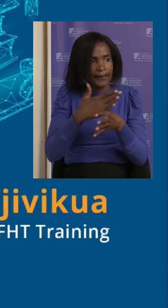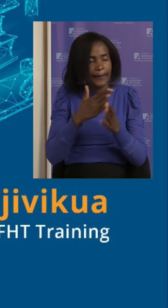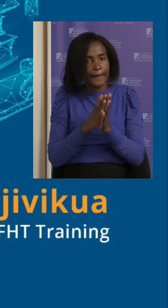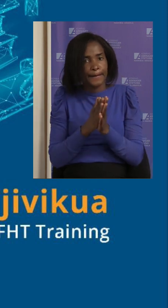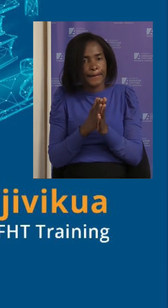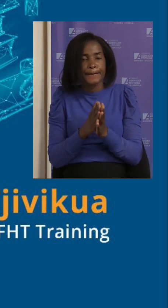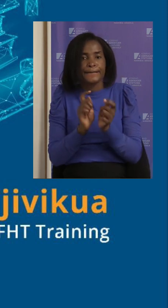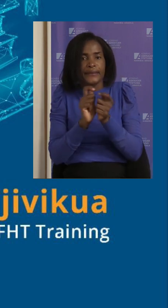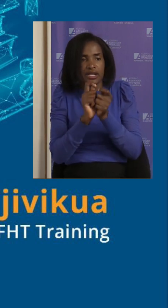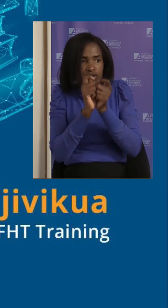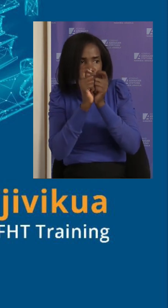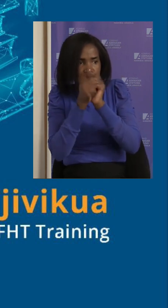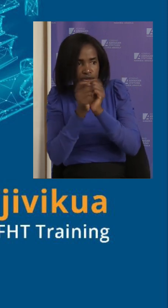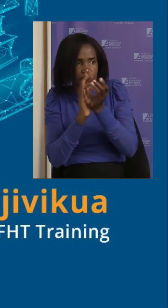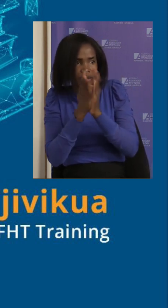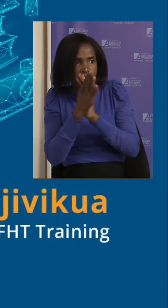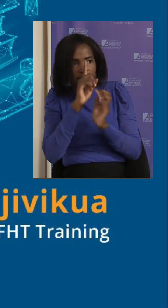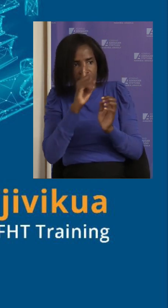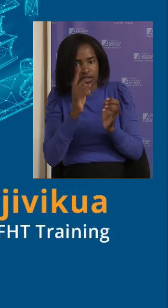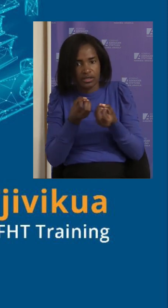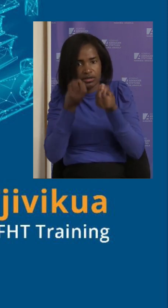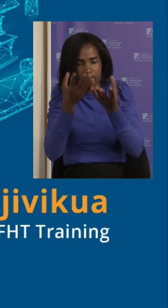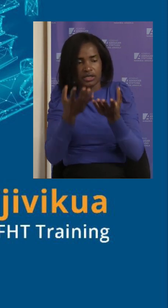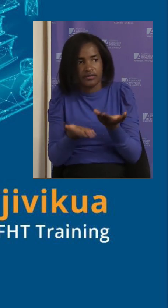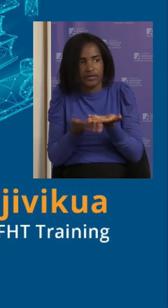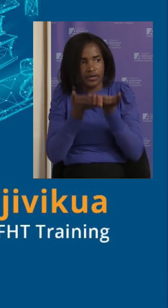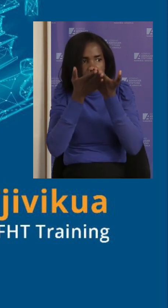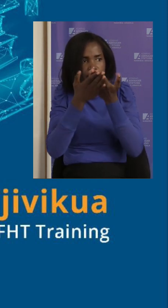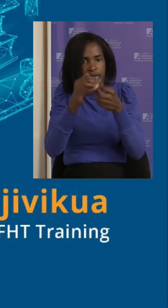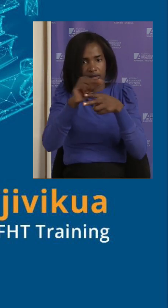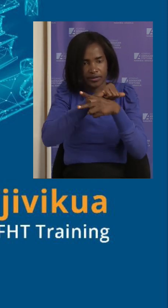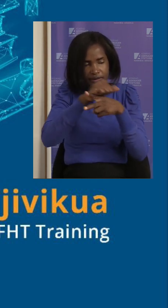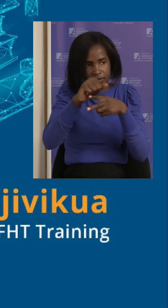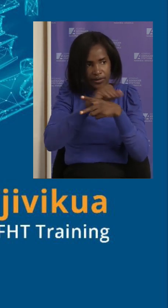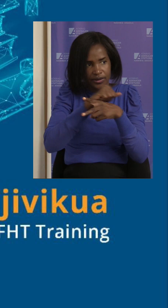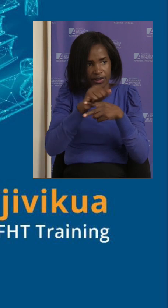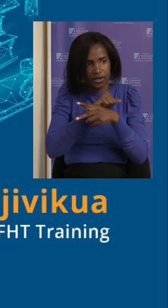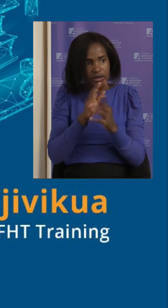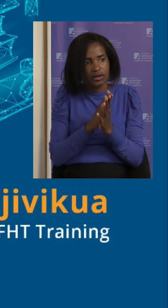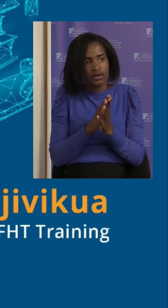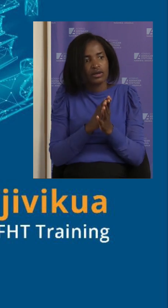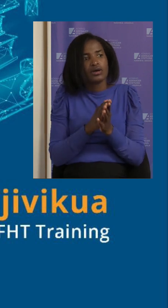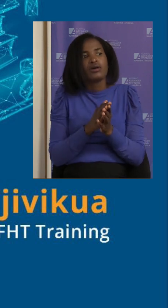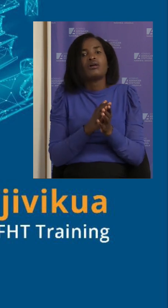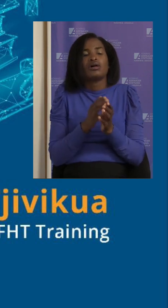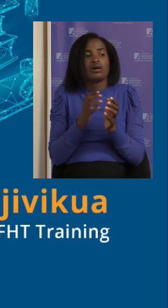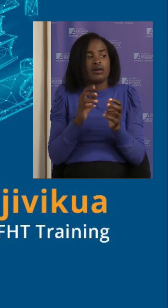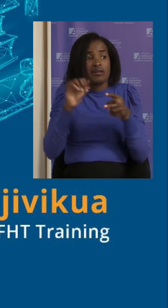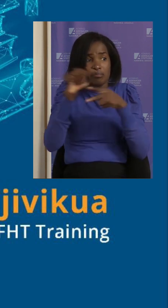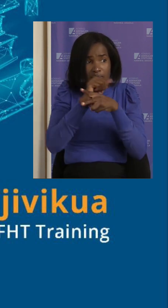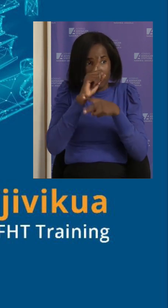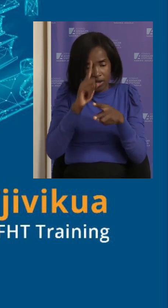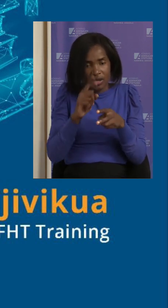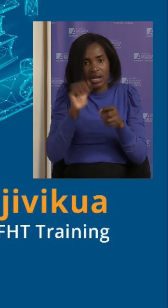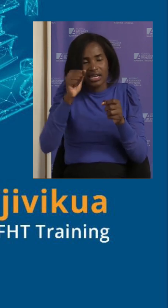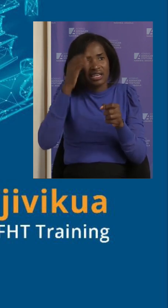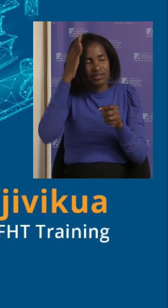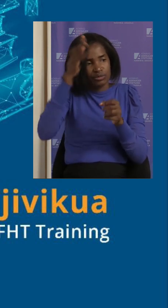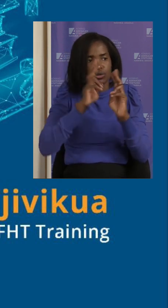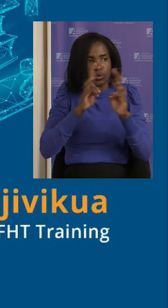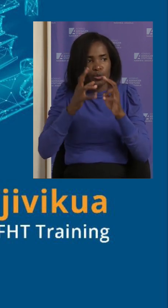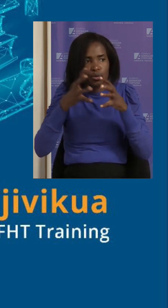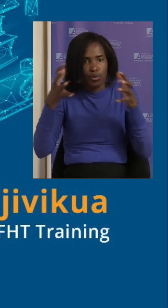and convert them to become teachers to provide needed relief. This is an issue for further exploration, and there